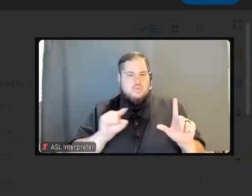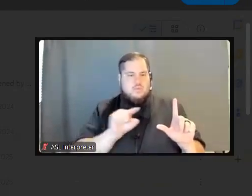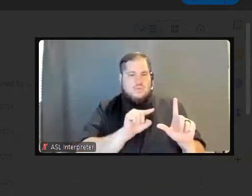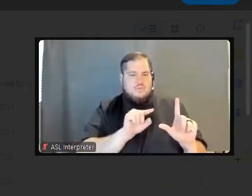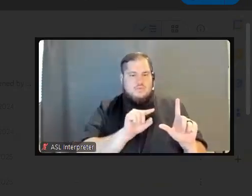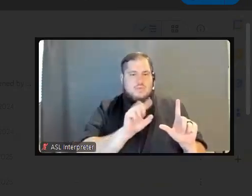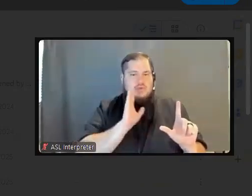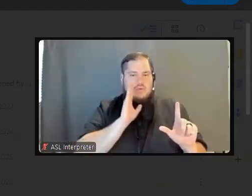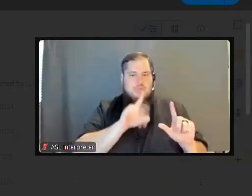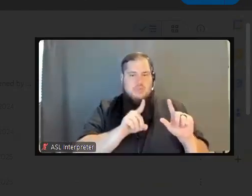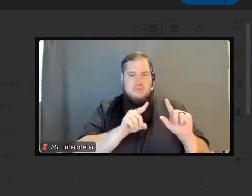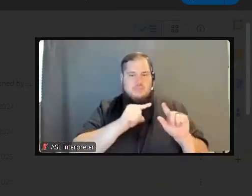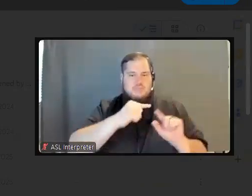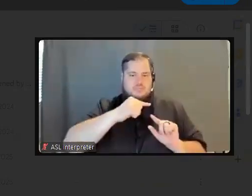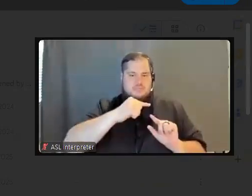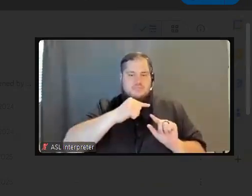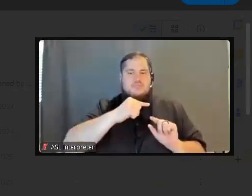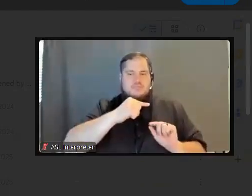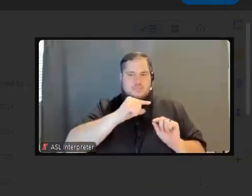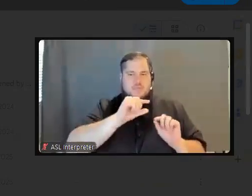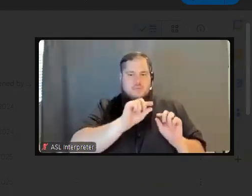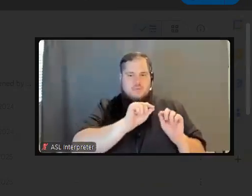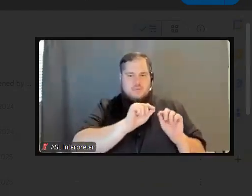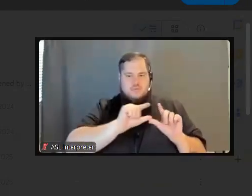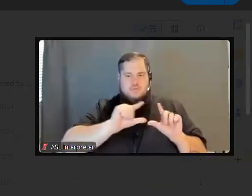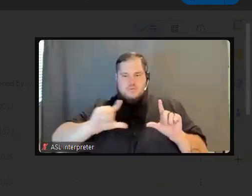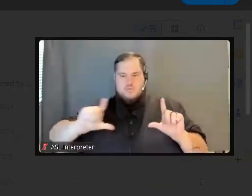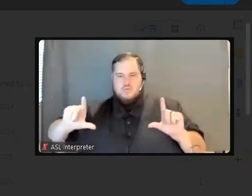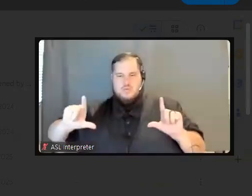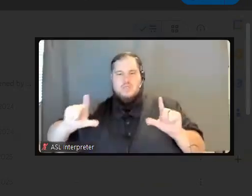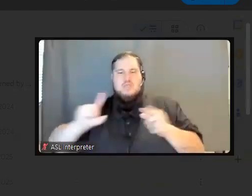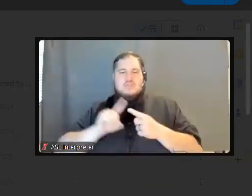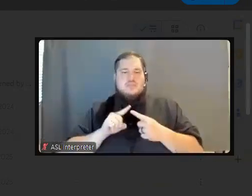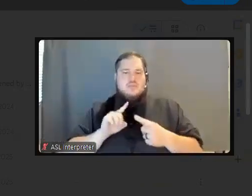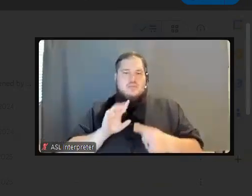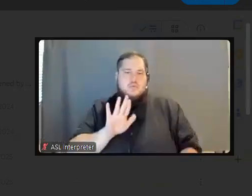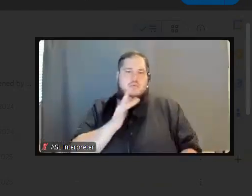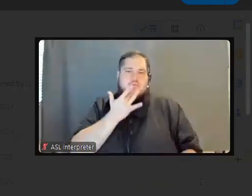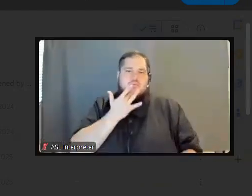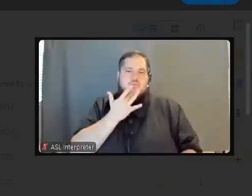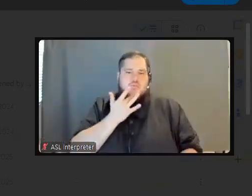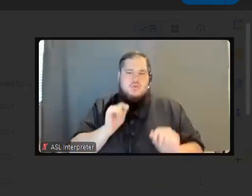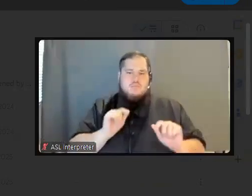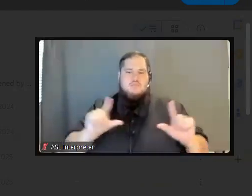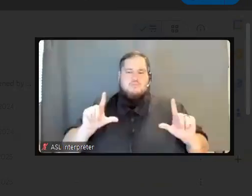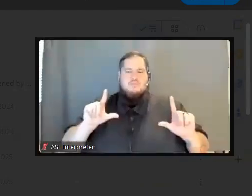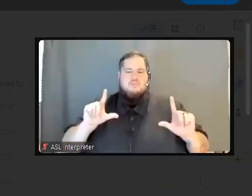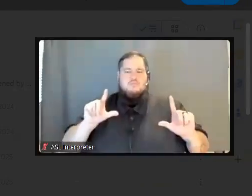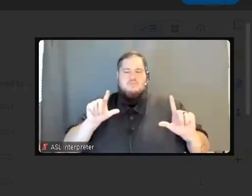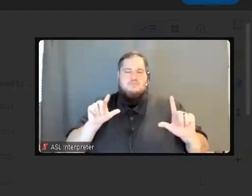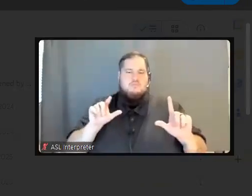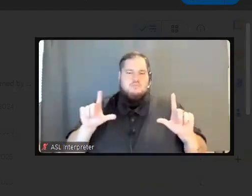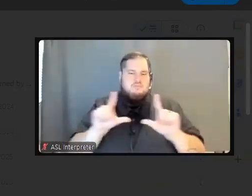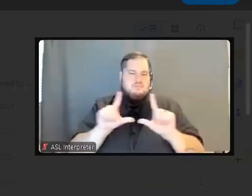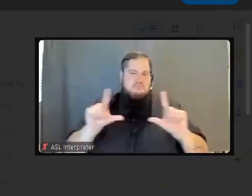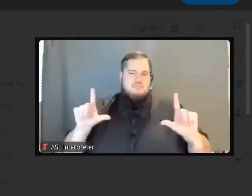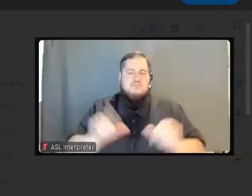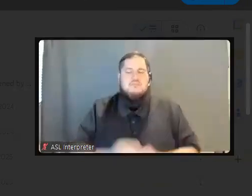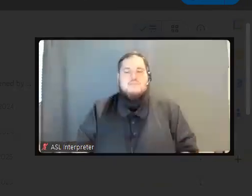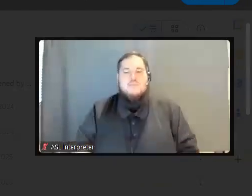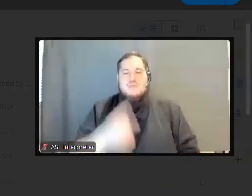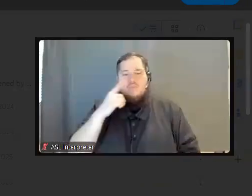arrow. Left click and drag your mouse across the screen until you have reached your desired view. For closed